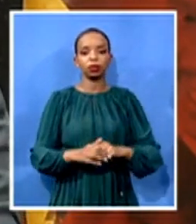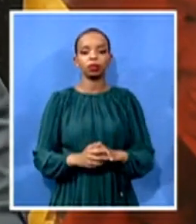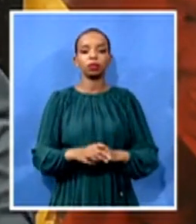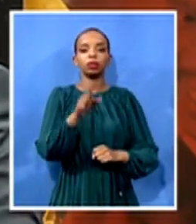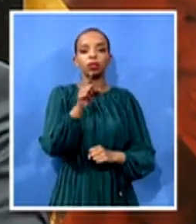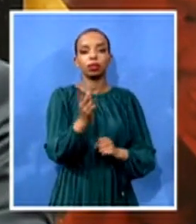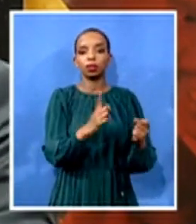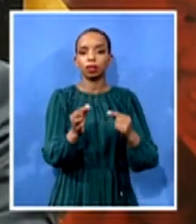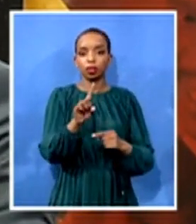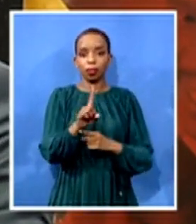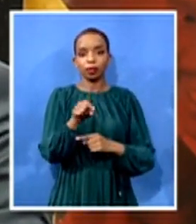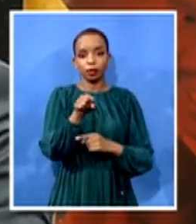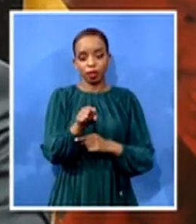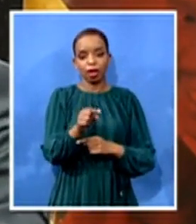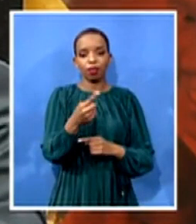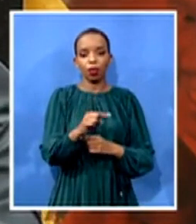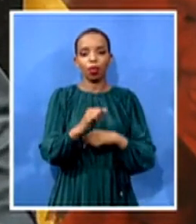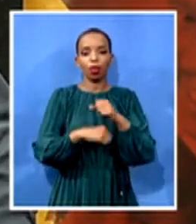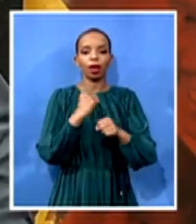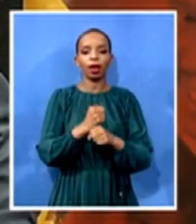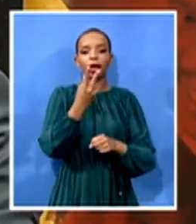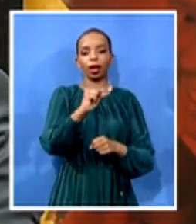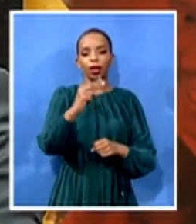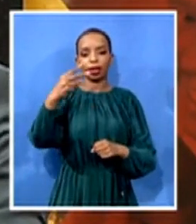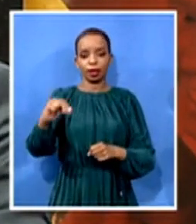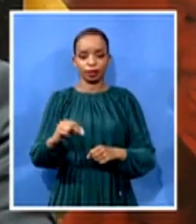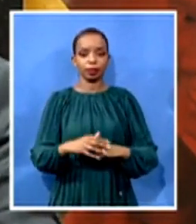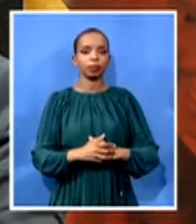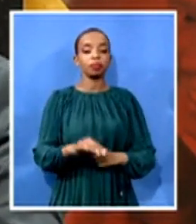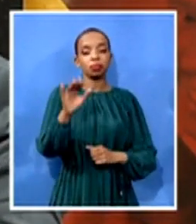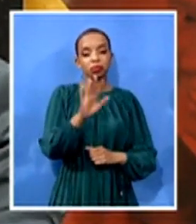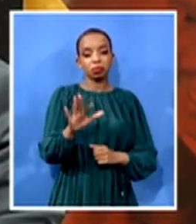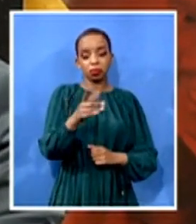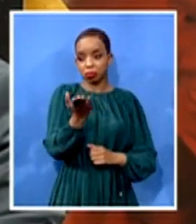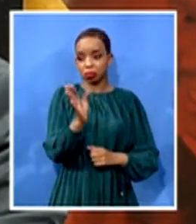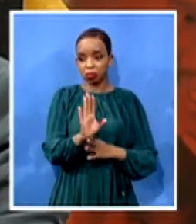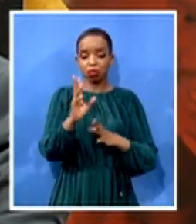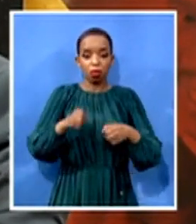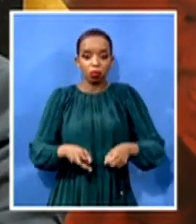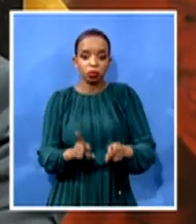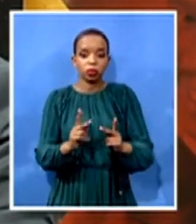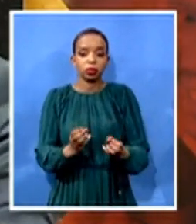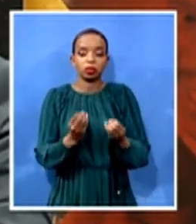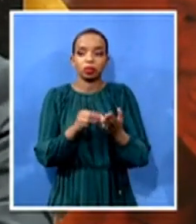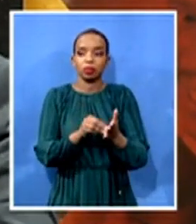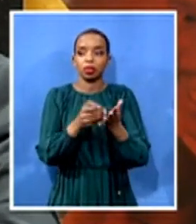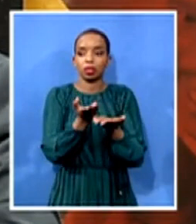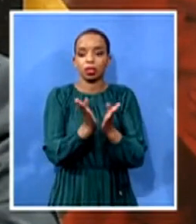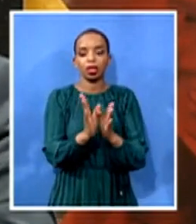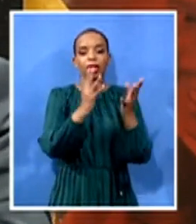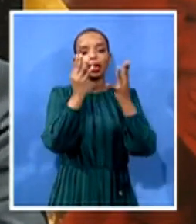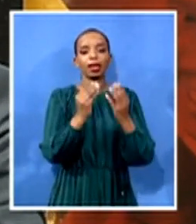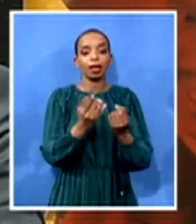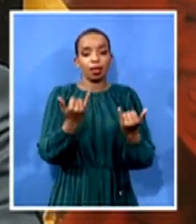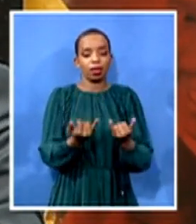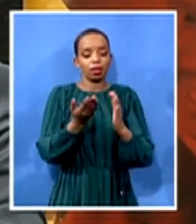Approximately 500 work opportunities have been created thus far, and this number will increase as more work is being